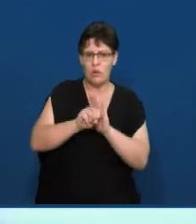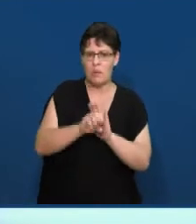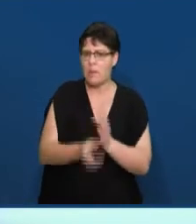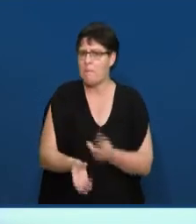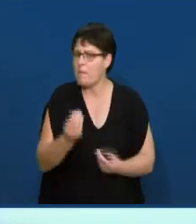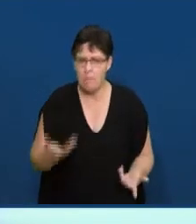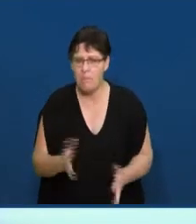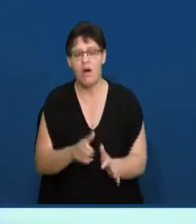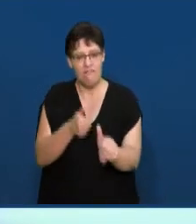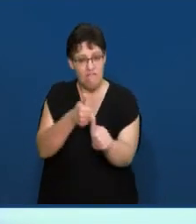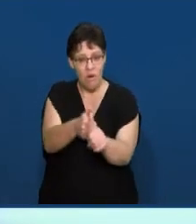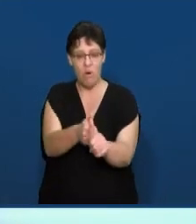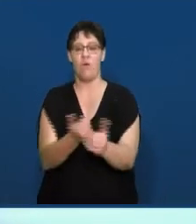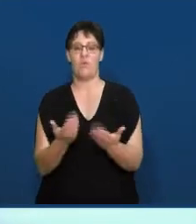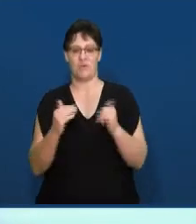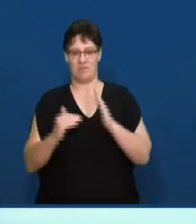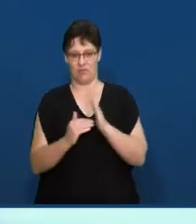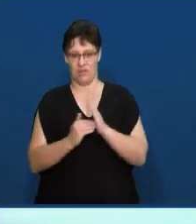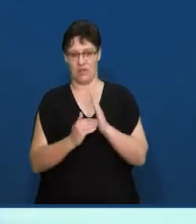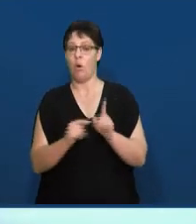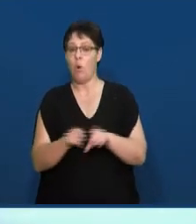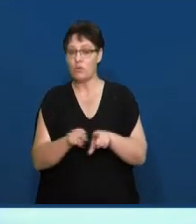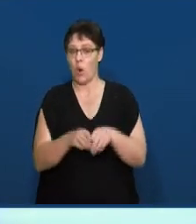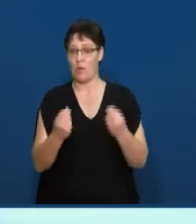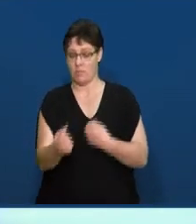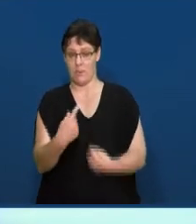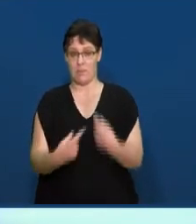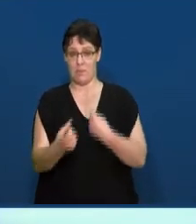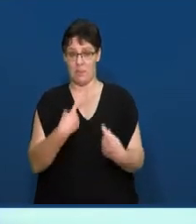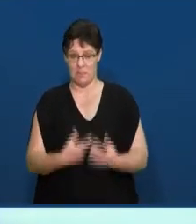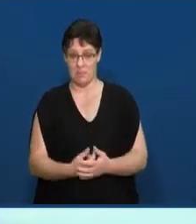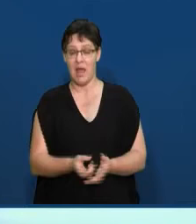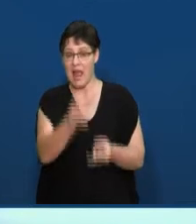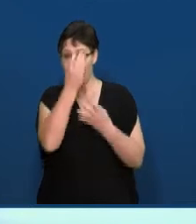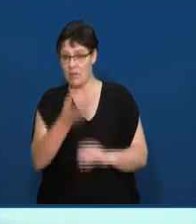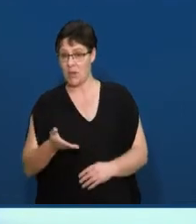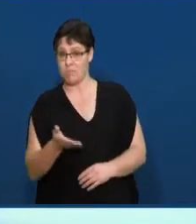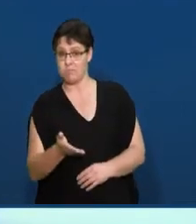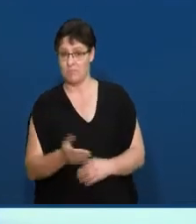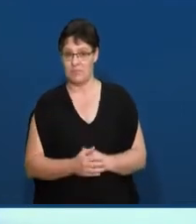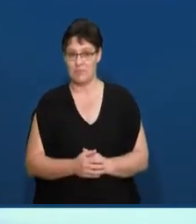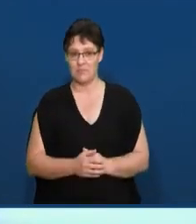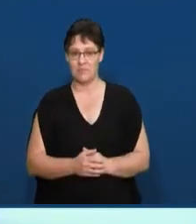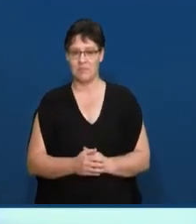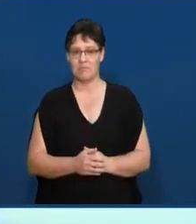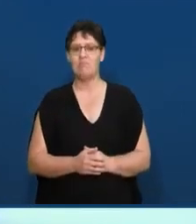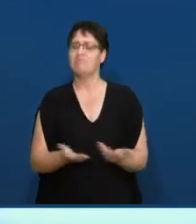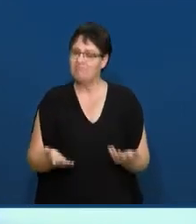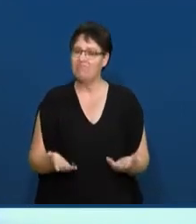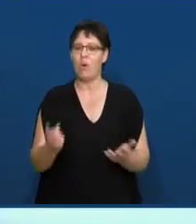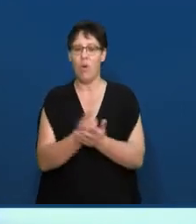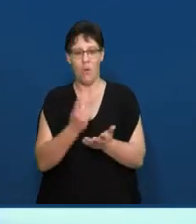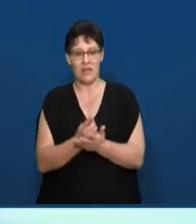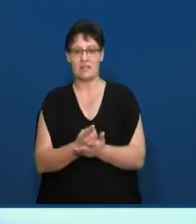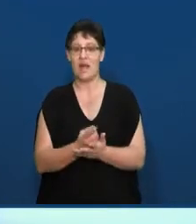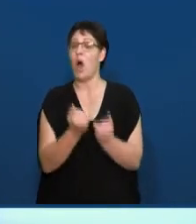is follow Waza Matrix, as well as hit us up on our WhatsApp line. The details are on the screen. As always, guys, we've